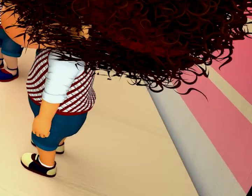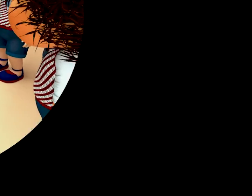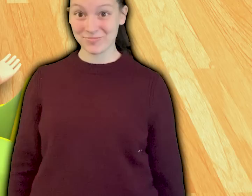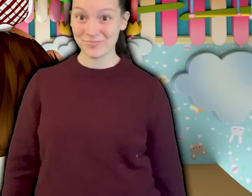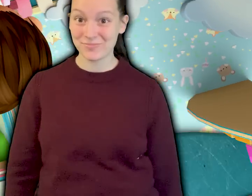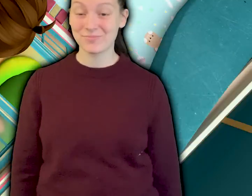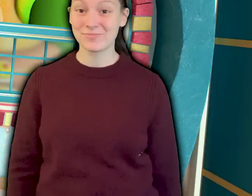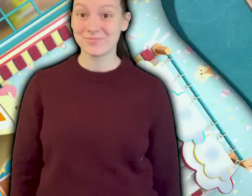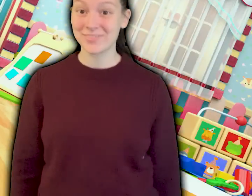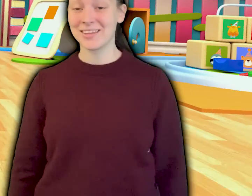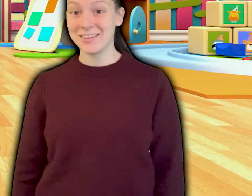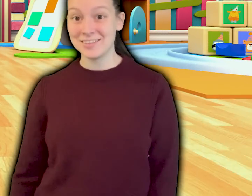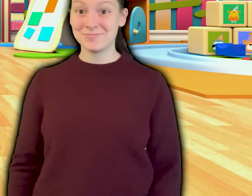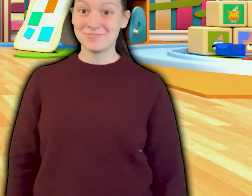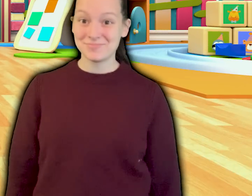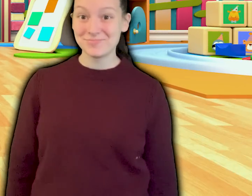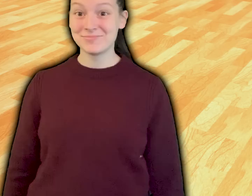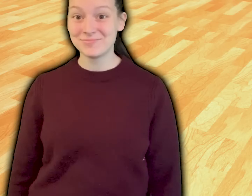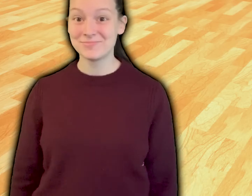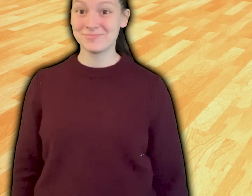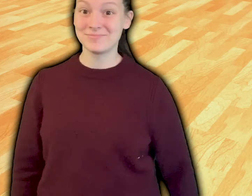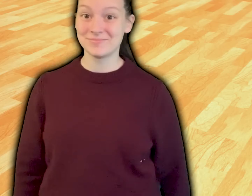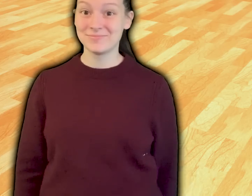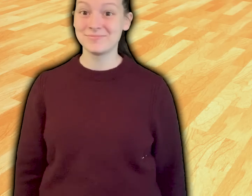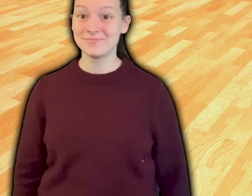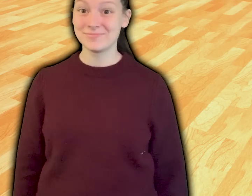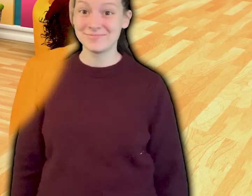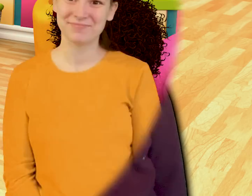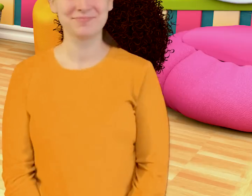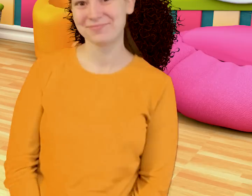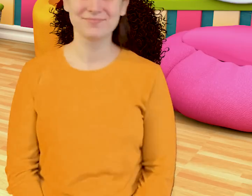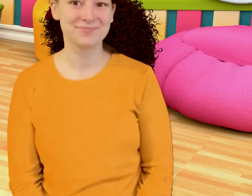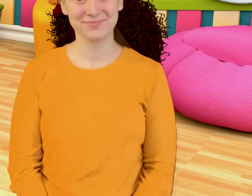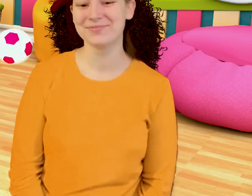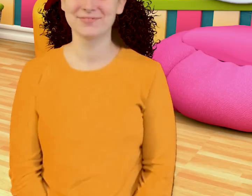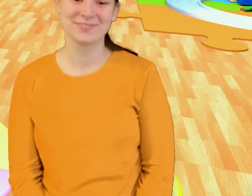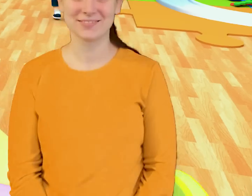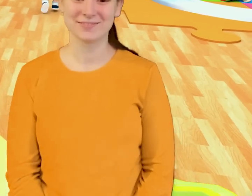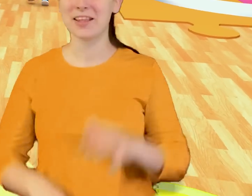end this time we're going to go a little faster are you